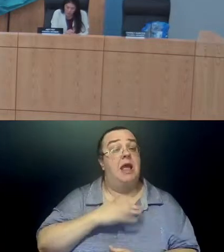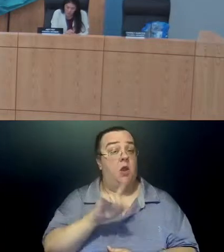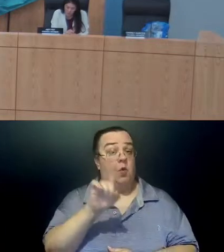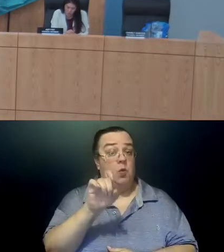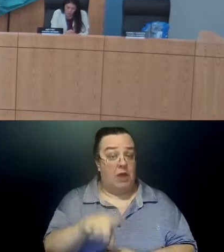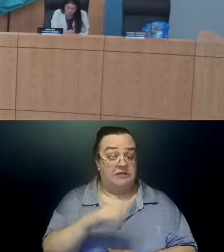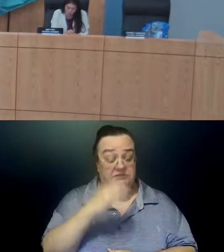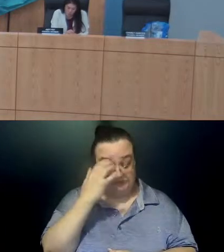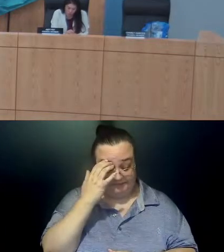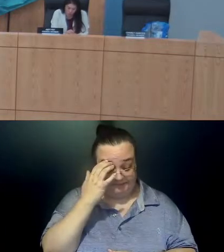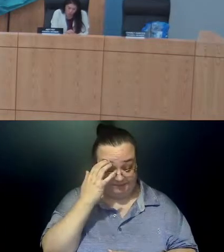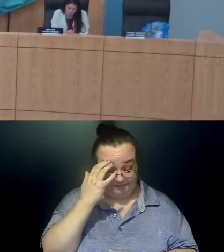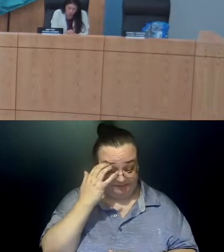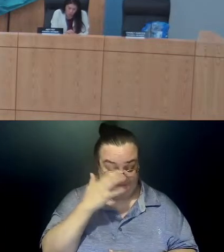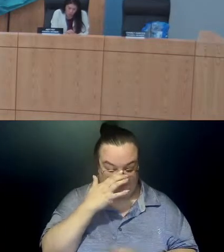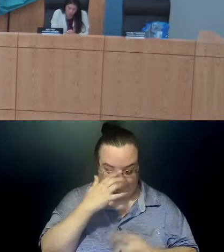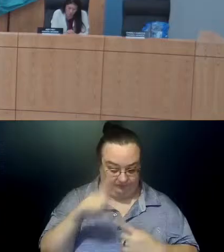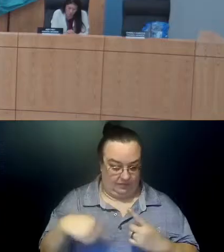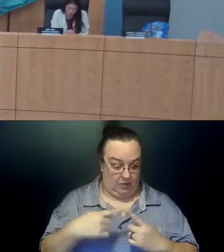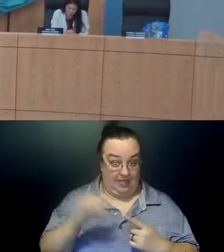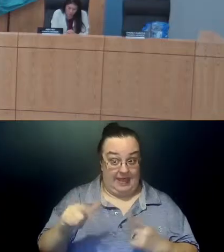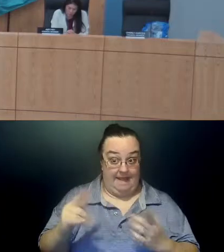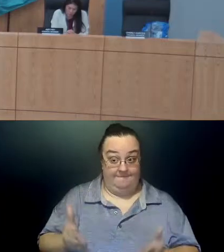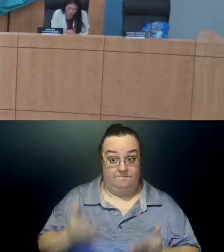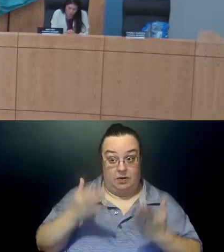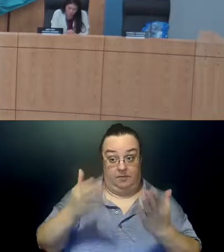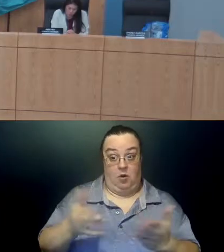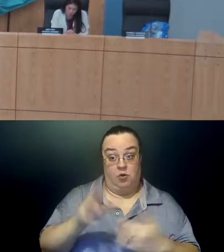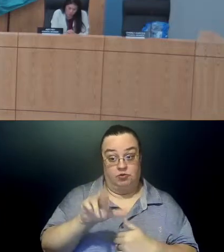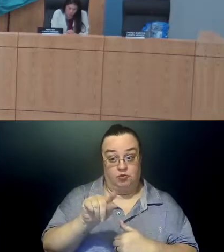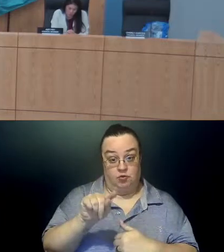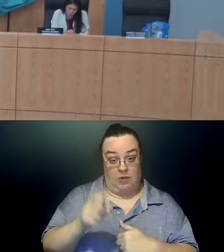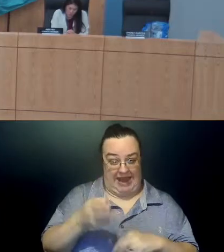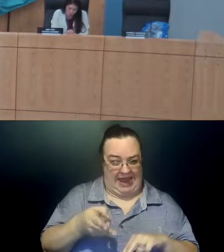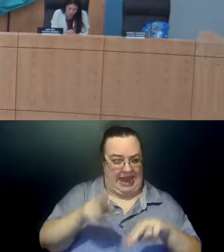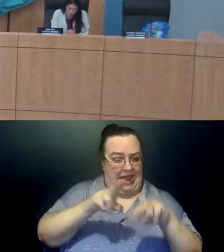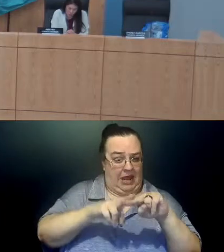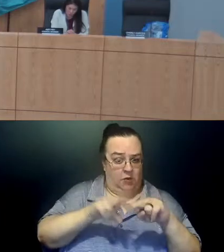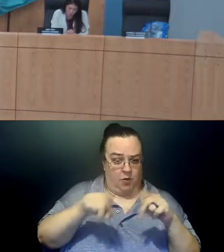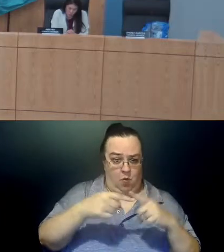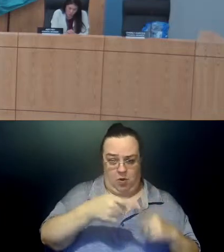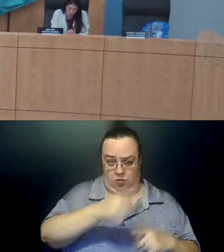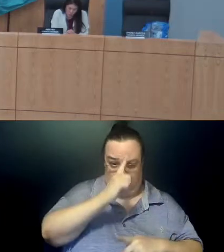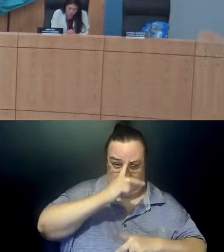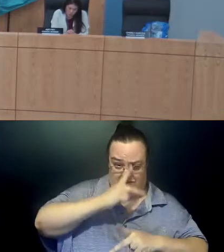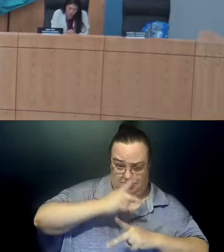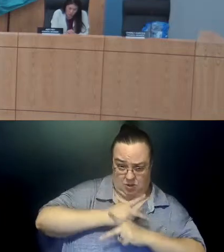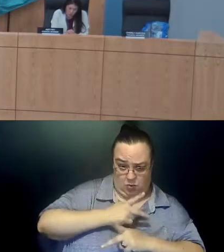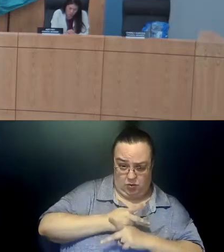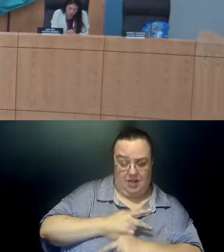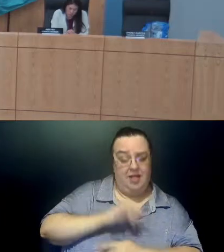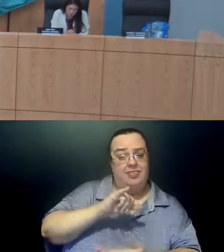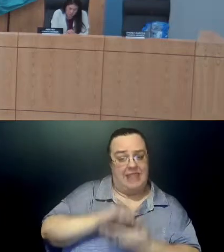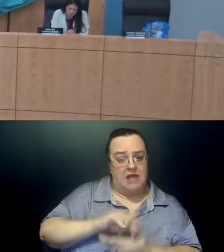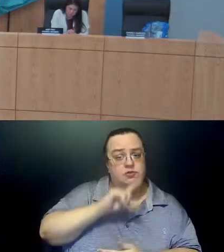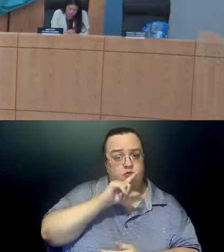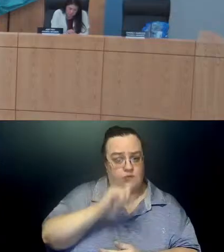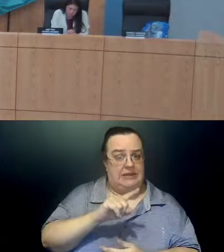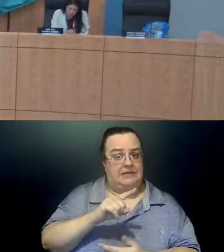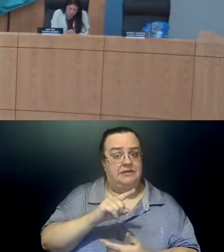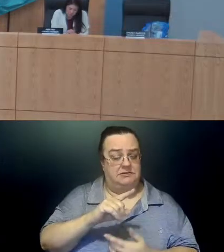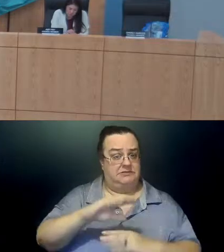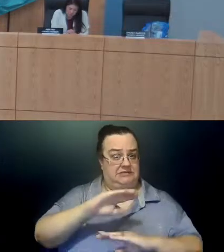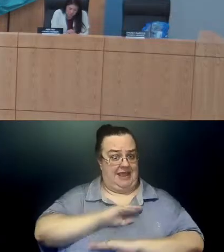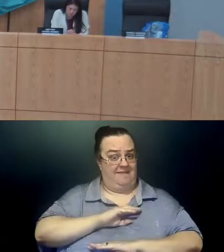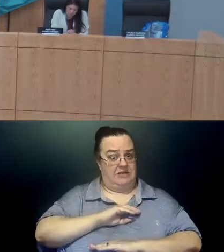when the proposed rate increase was calculated, is that really sufficient to meet